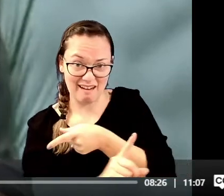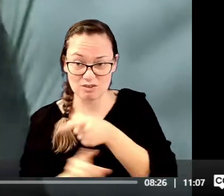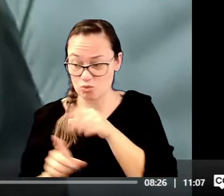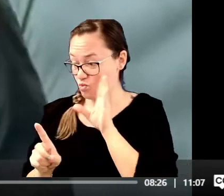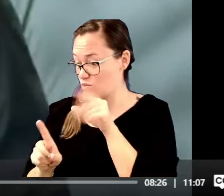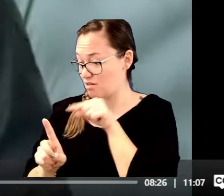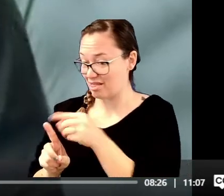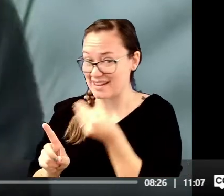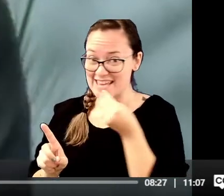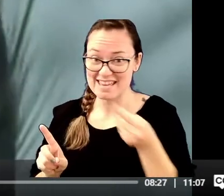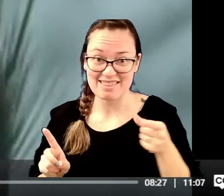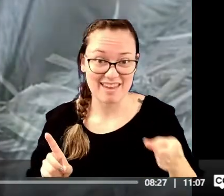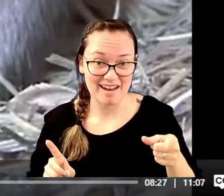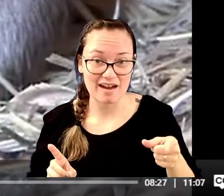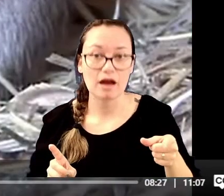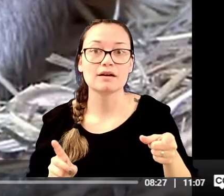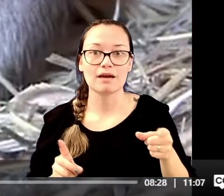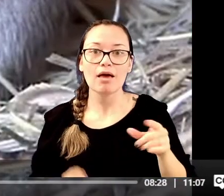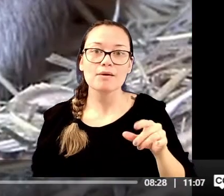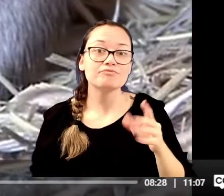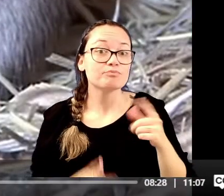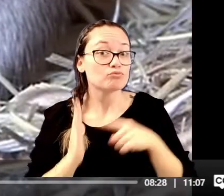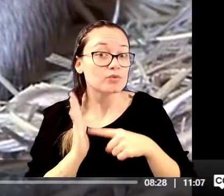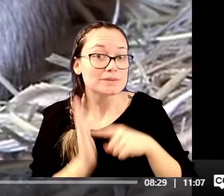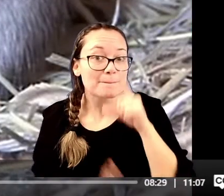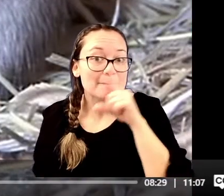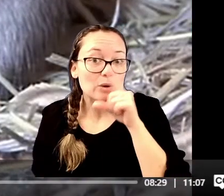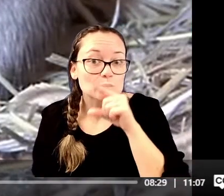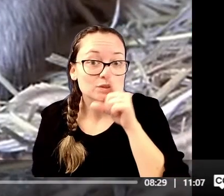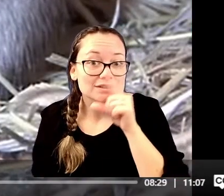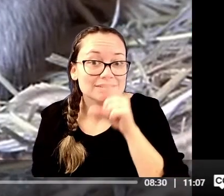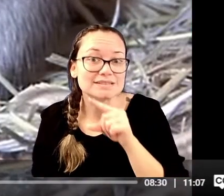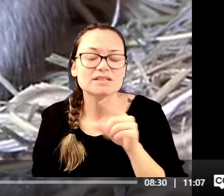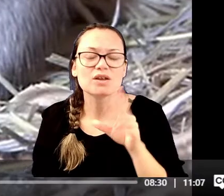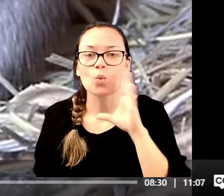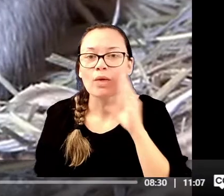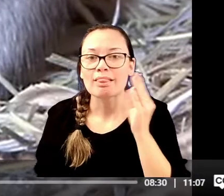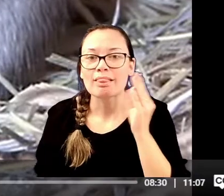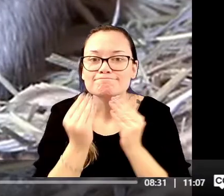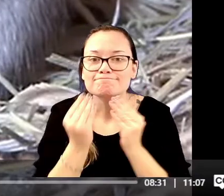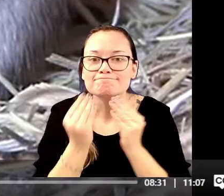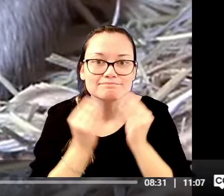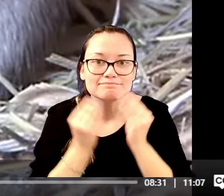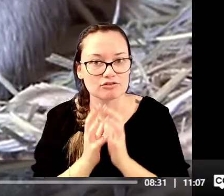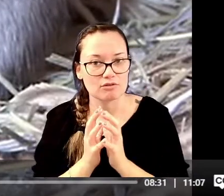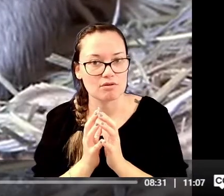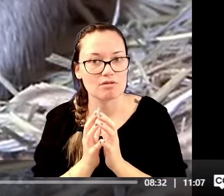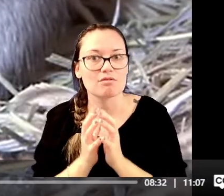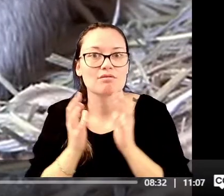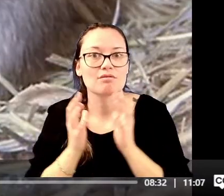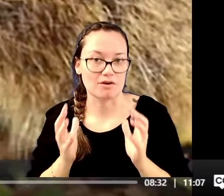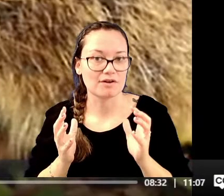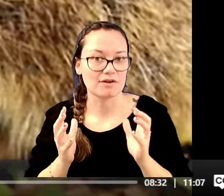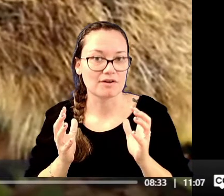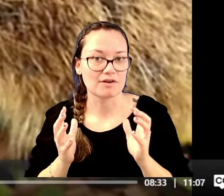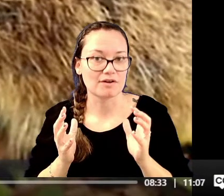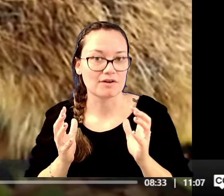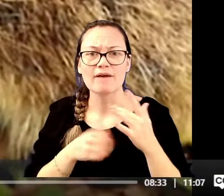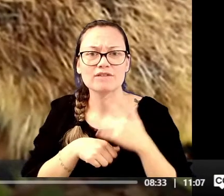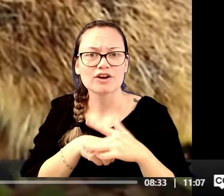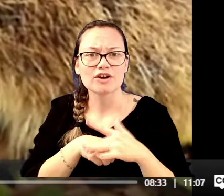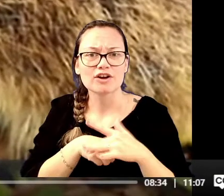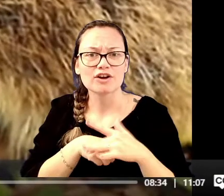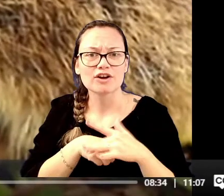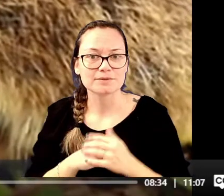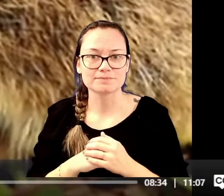eat that? Organisms like mouse, they're opportunists. They've kind of evolved to whatever's available to them, they're going to